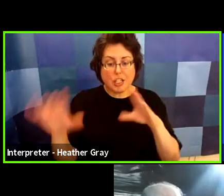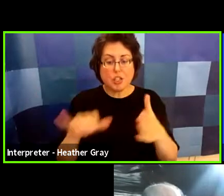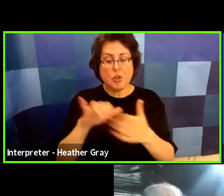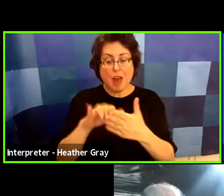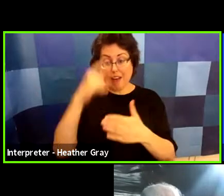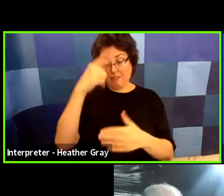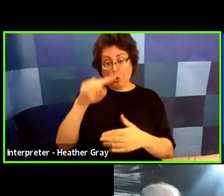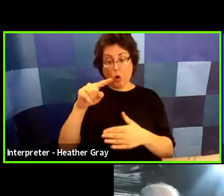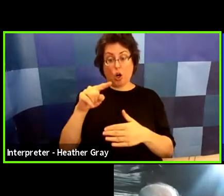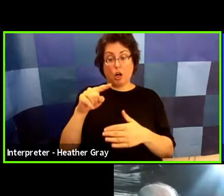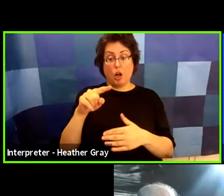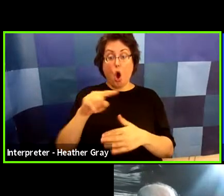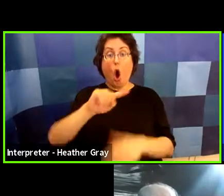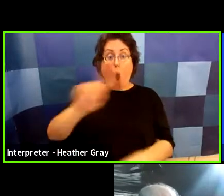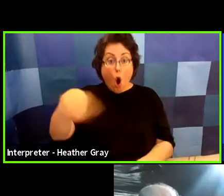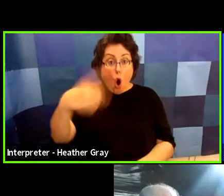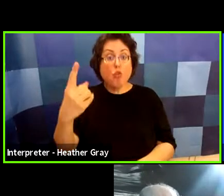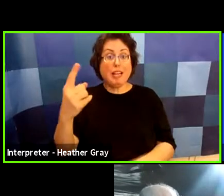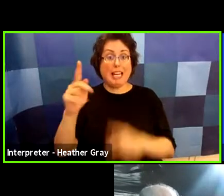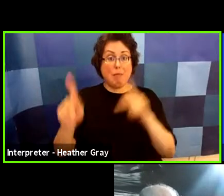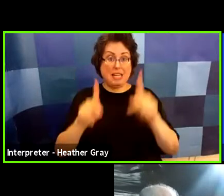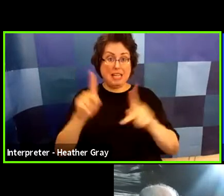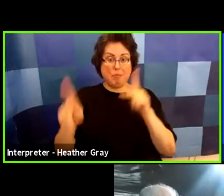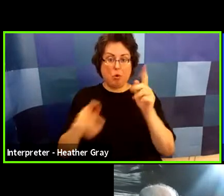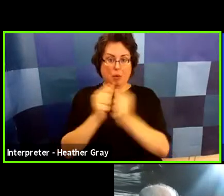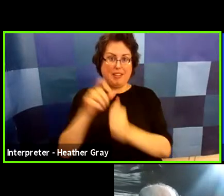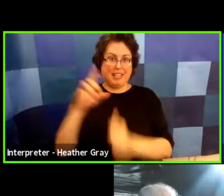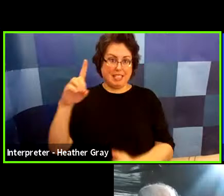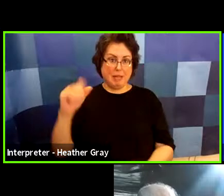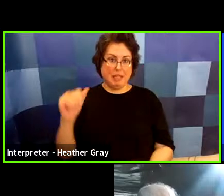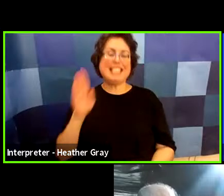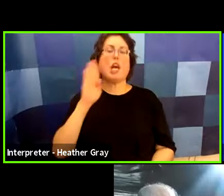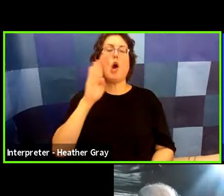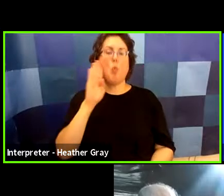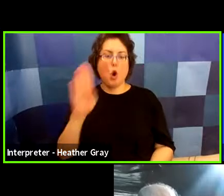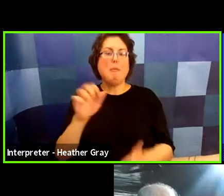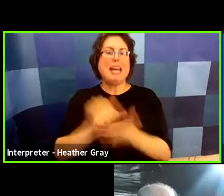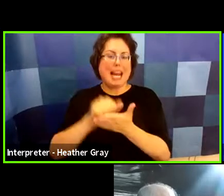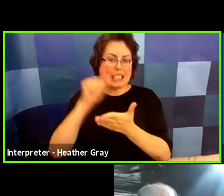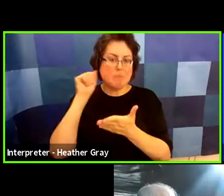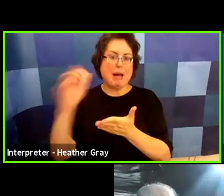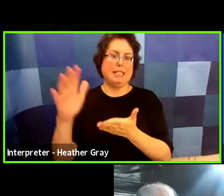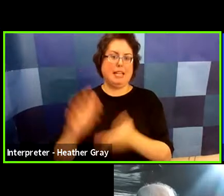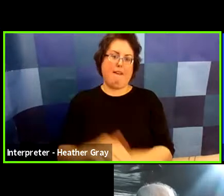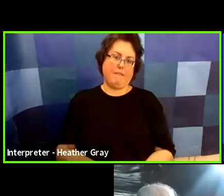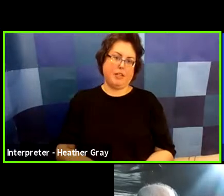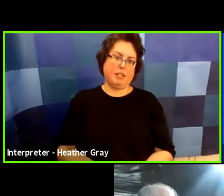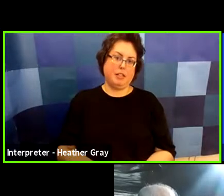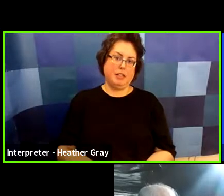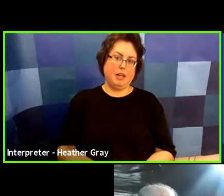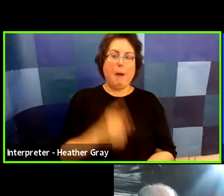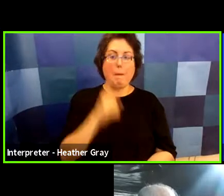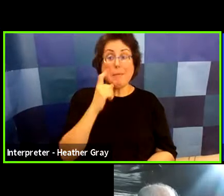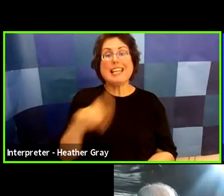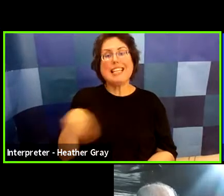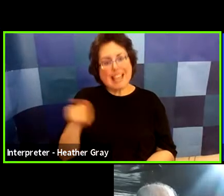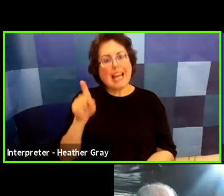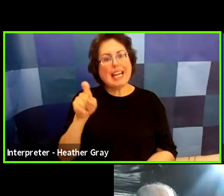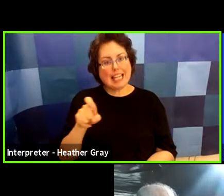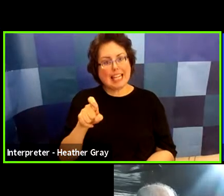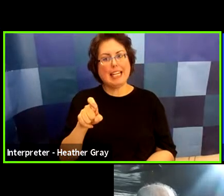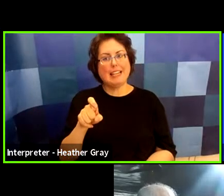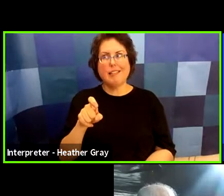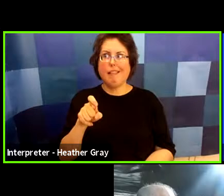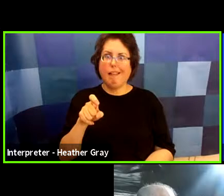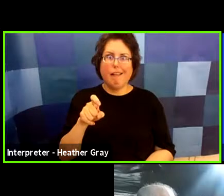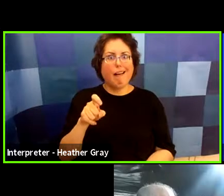with disabilities, it would be expensive because, you know, they need a certain kind